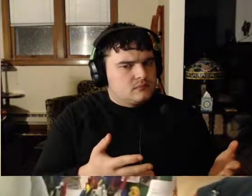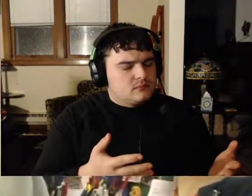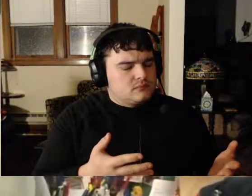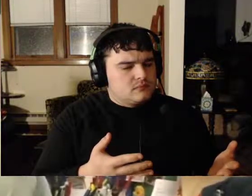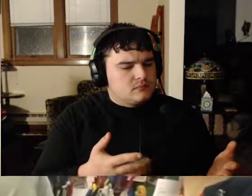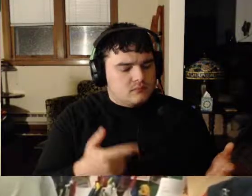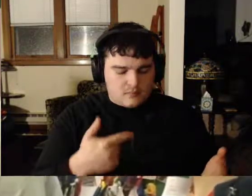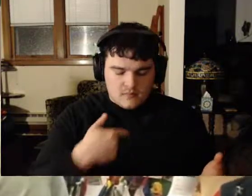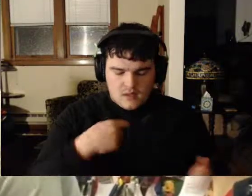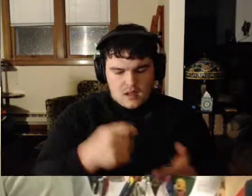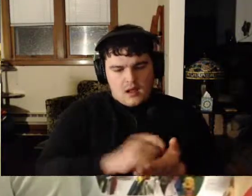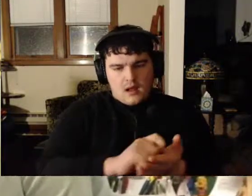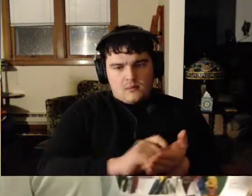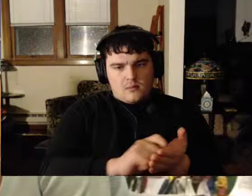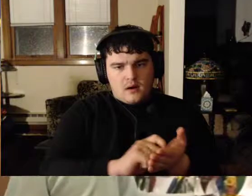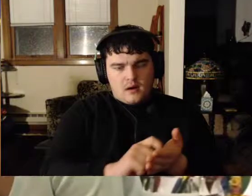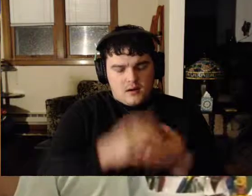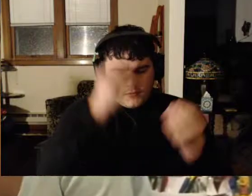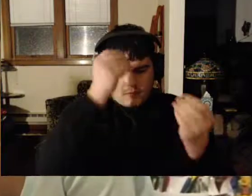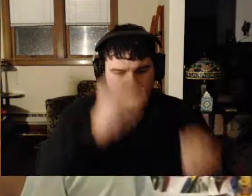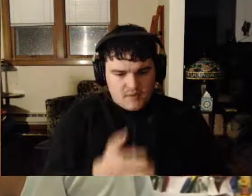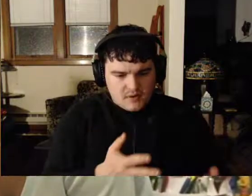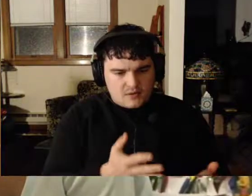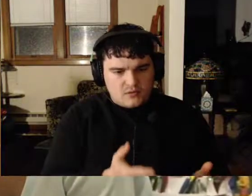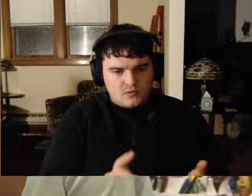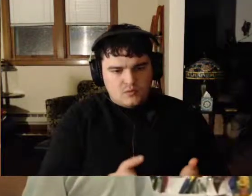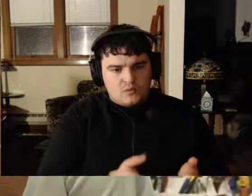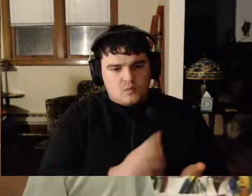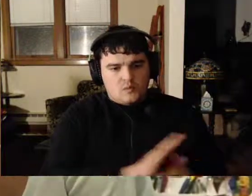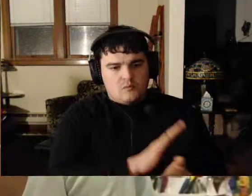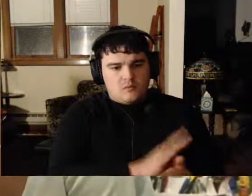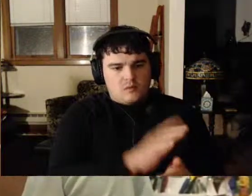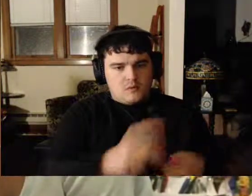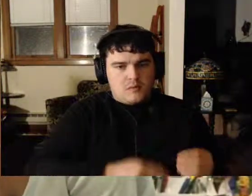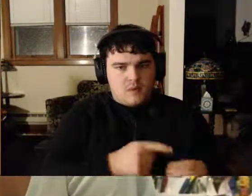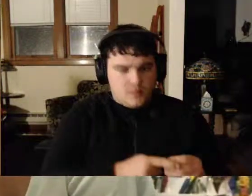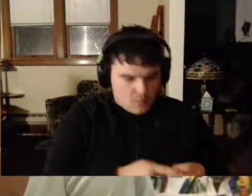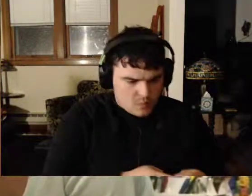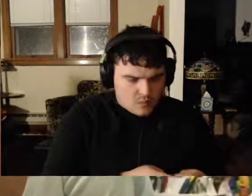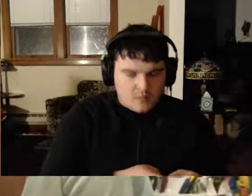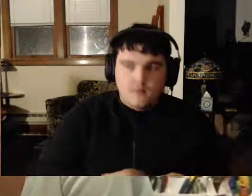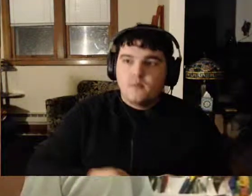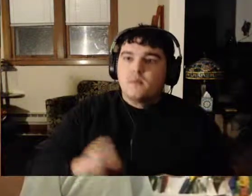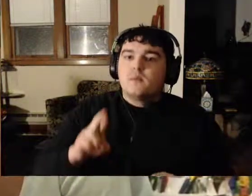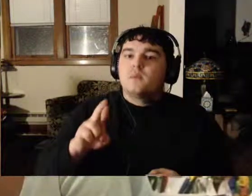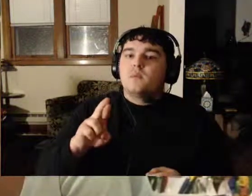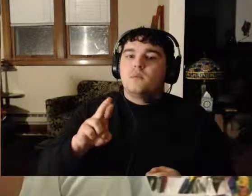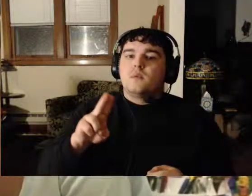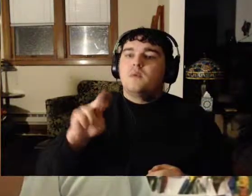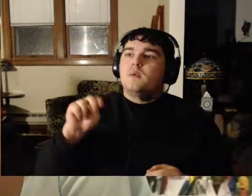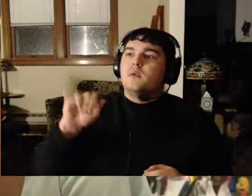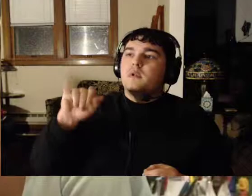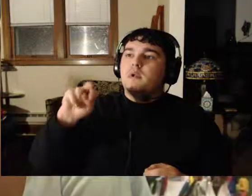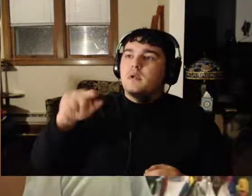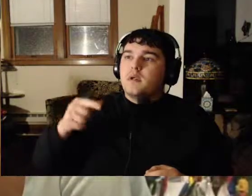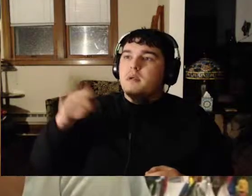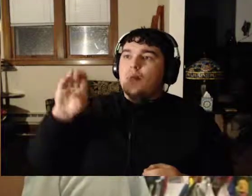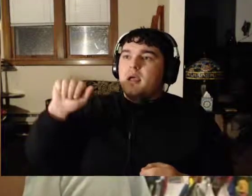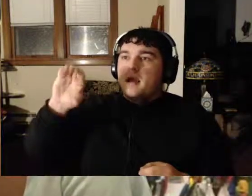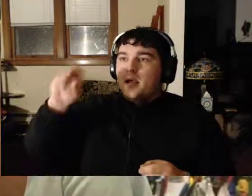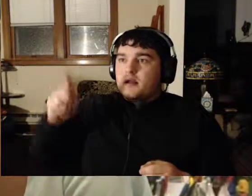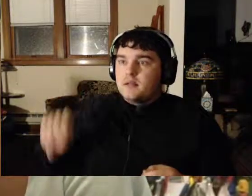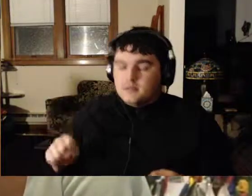So I'm writing an informational piece about running backs. I want my reader to